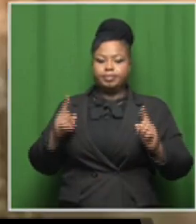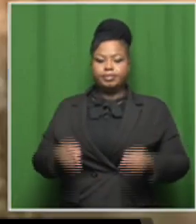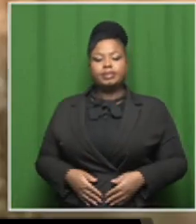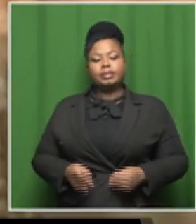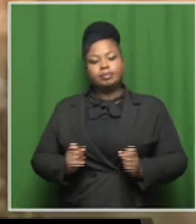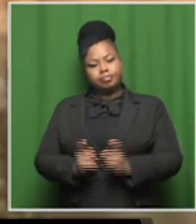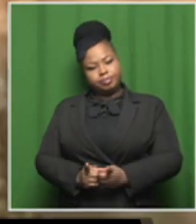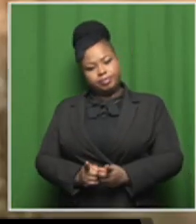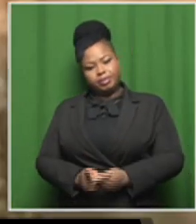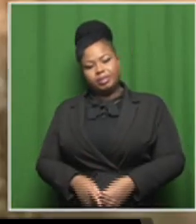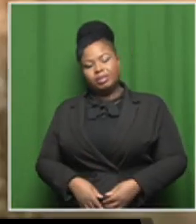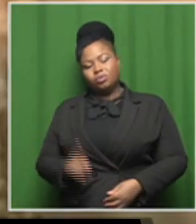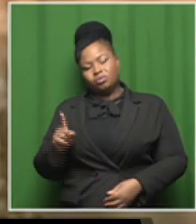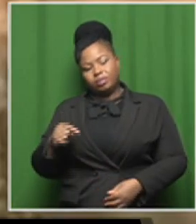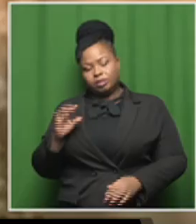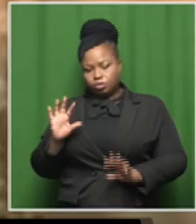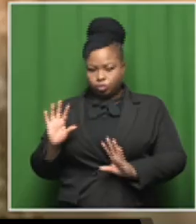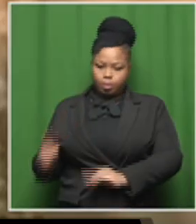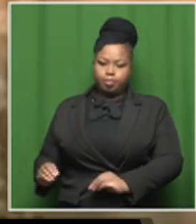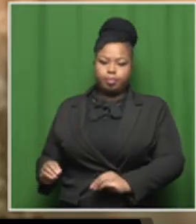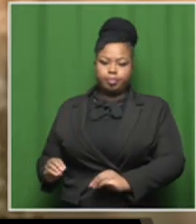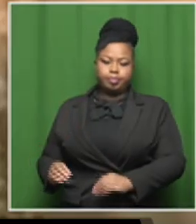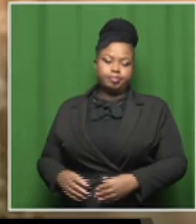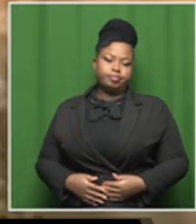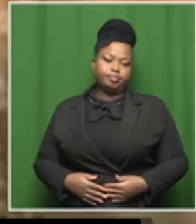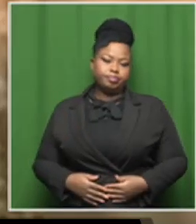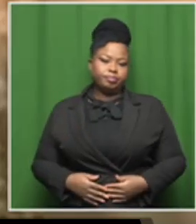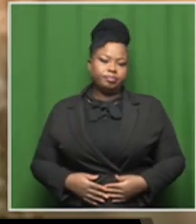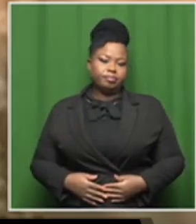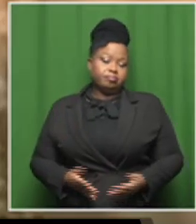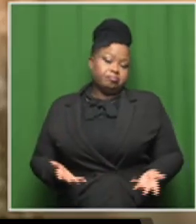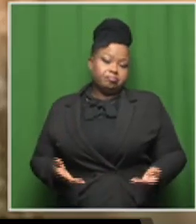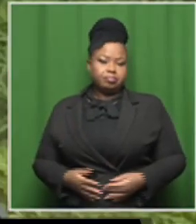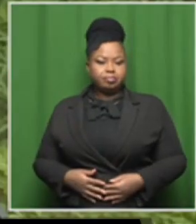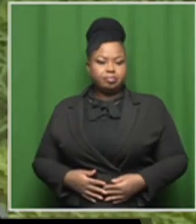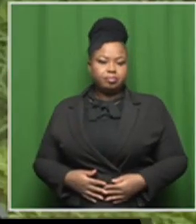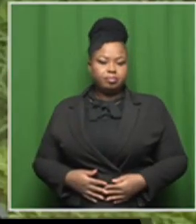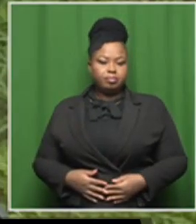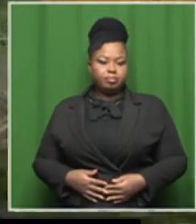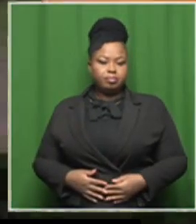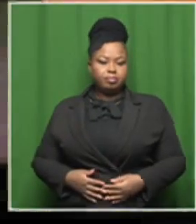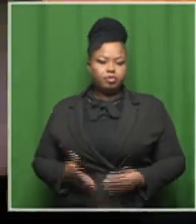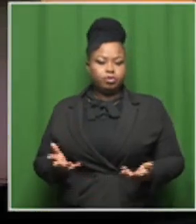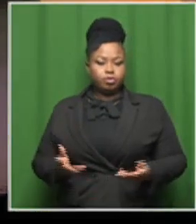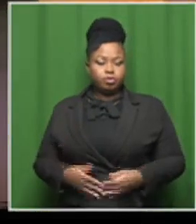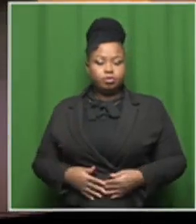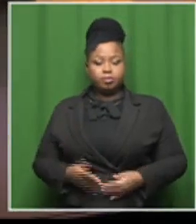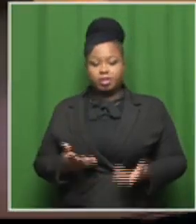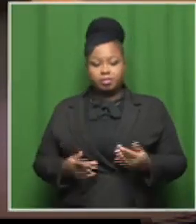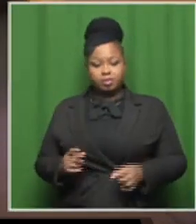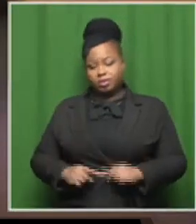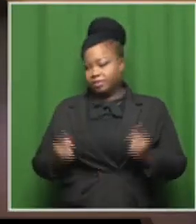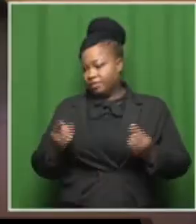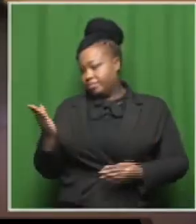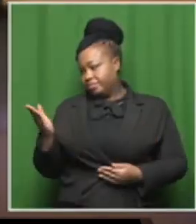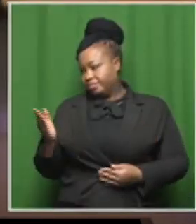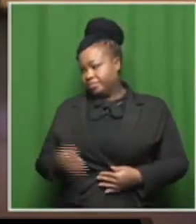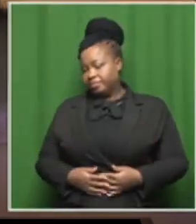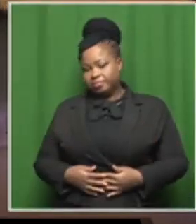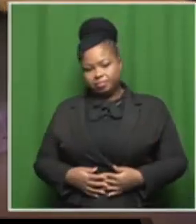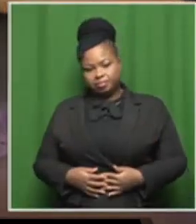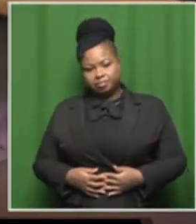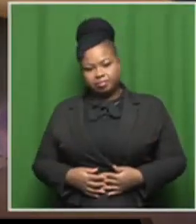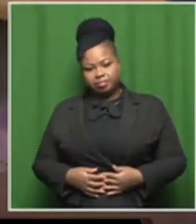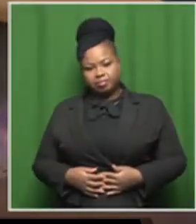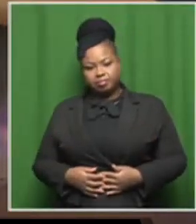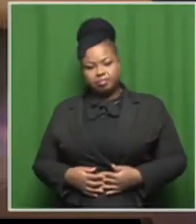injury-wise, then you've got to consider stopping. But, that's pretty much it. You guys might have a different take on that one. Yeah. What's your take